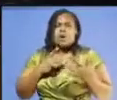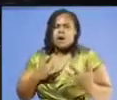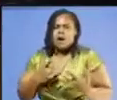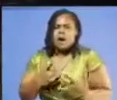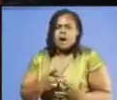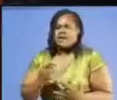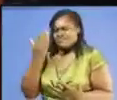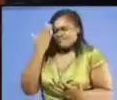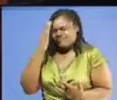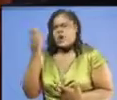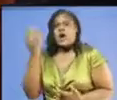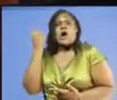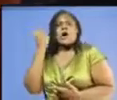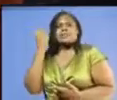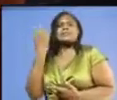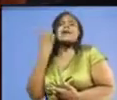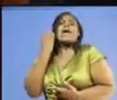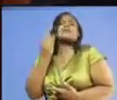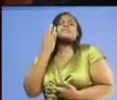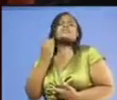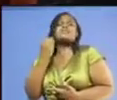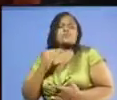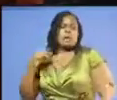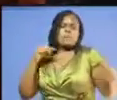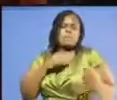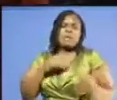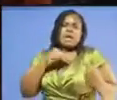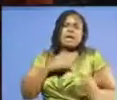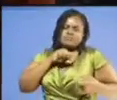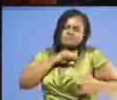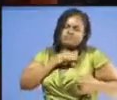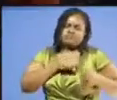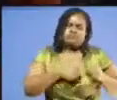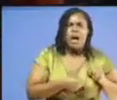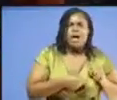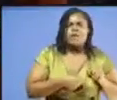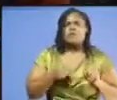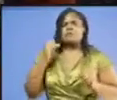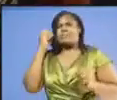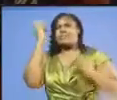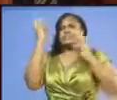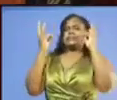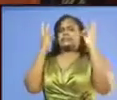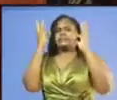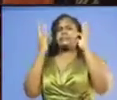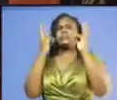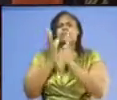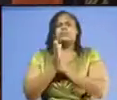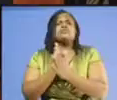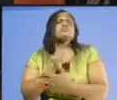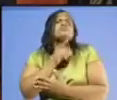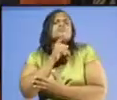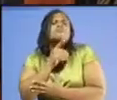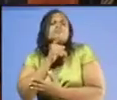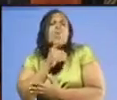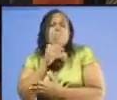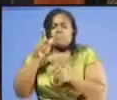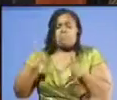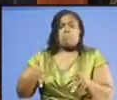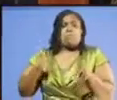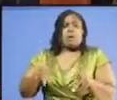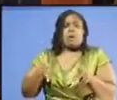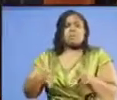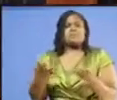no pain, whose mind was never contorted in anguish unspeakable. Surely it must be